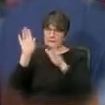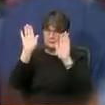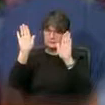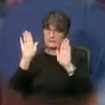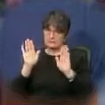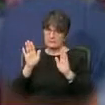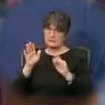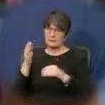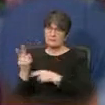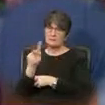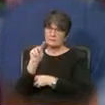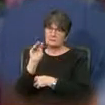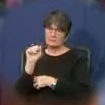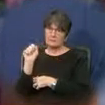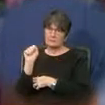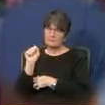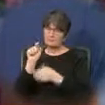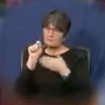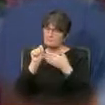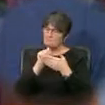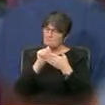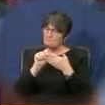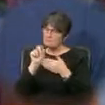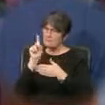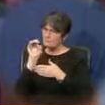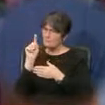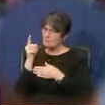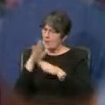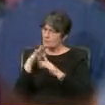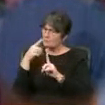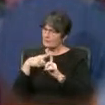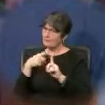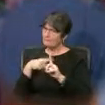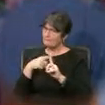TV Mass. Mark December 1st on your calendar now.